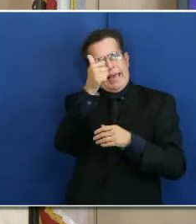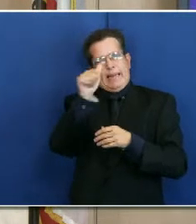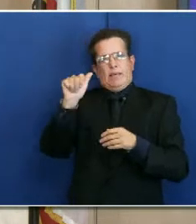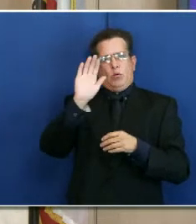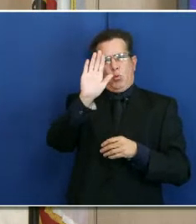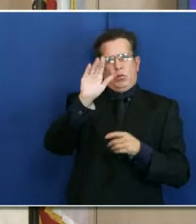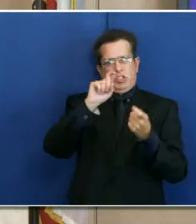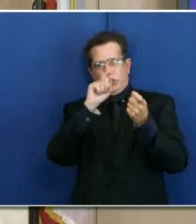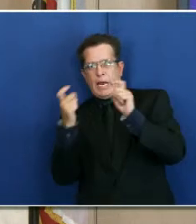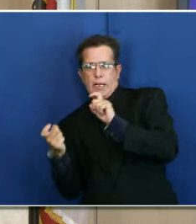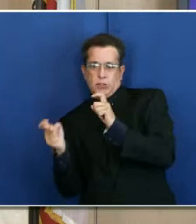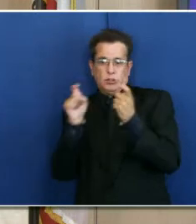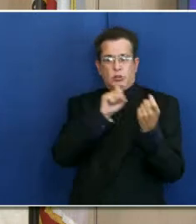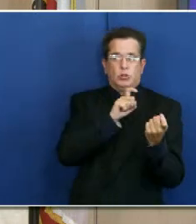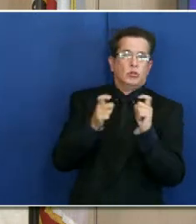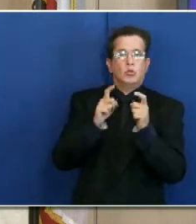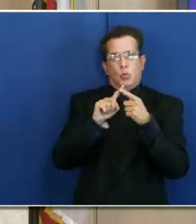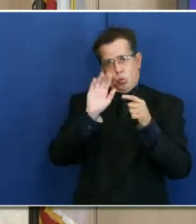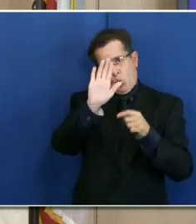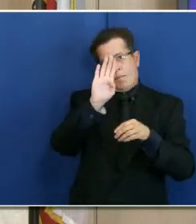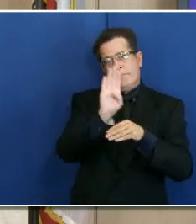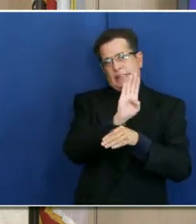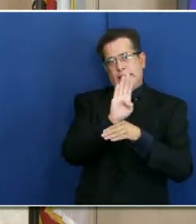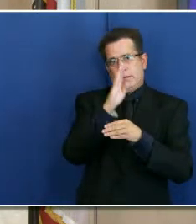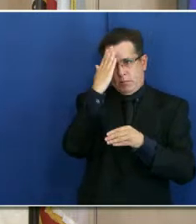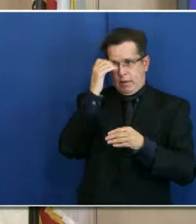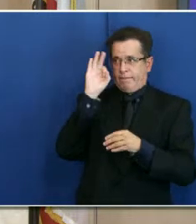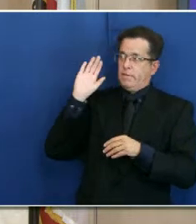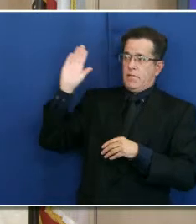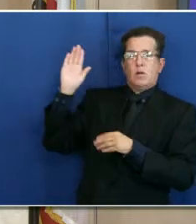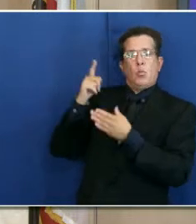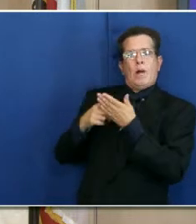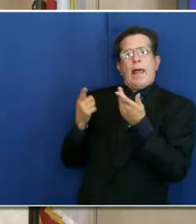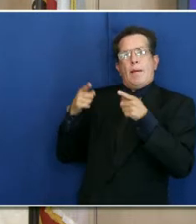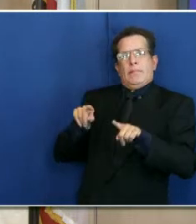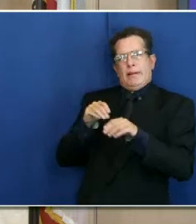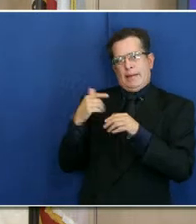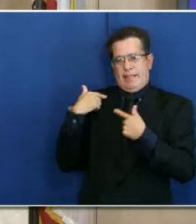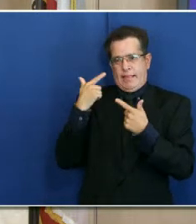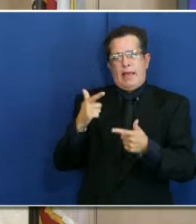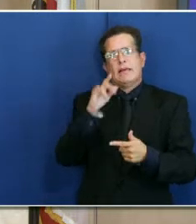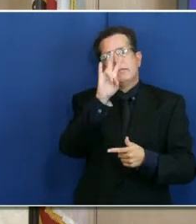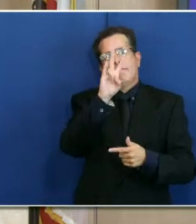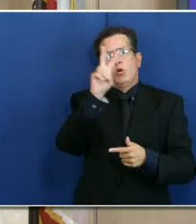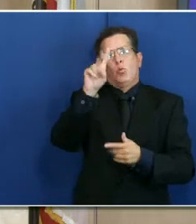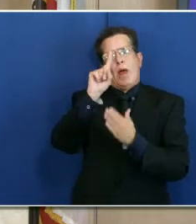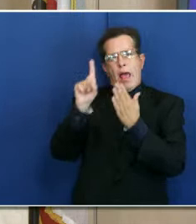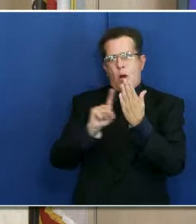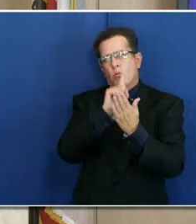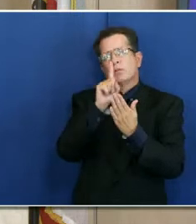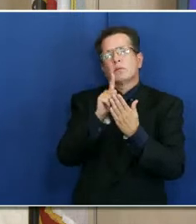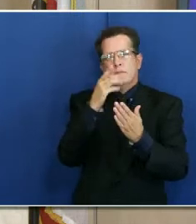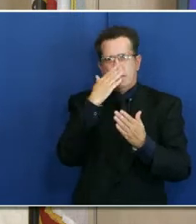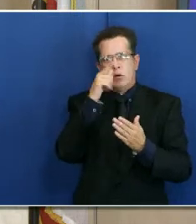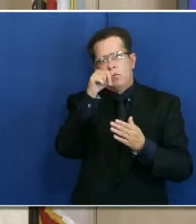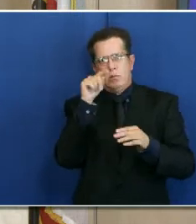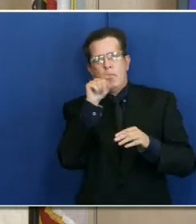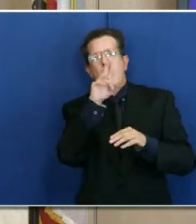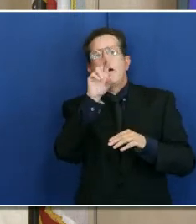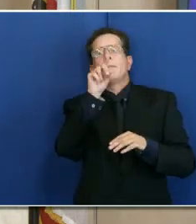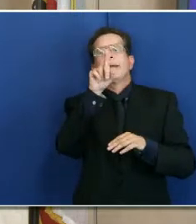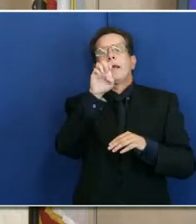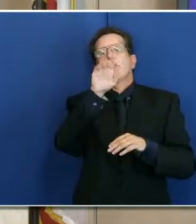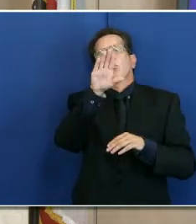any change to your operating procedures as a result of what's happened in the last 72 hours, then we need you to update your safe reopening plan. This is